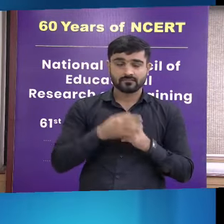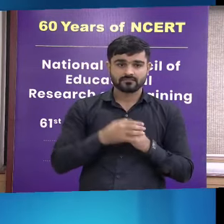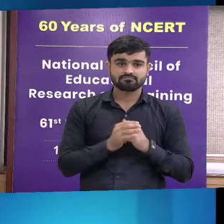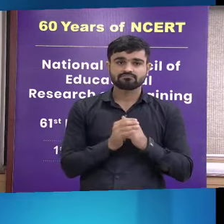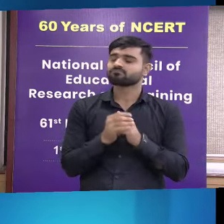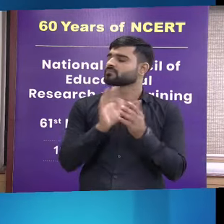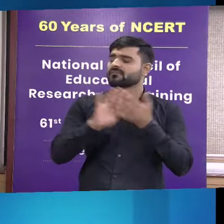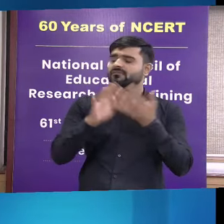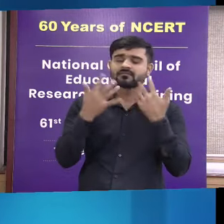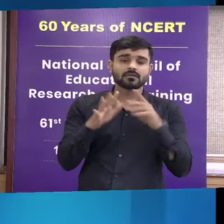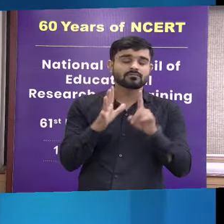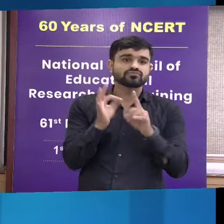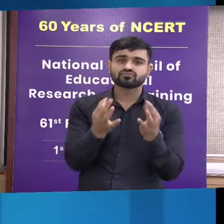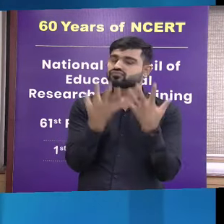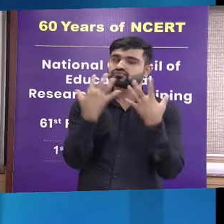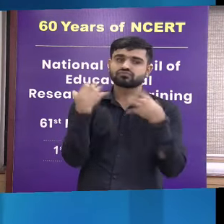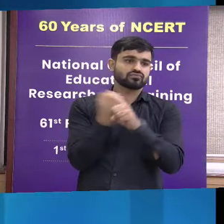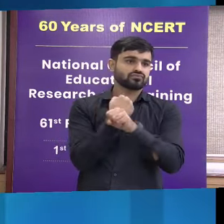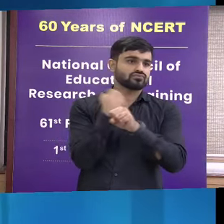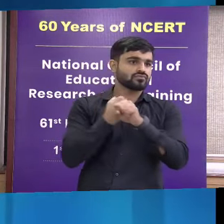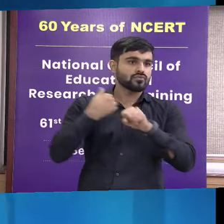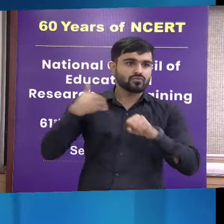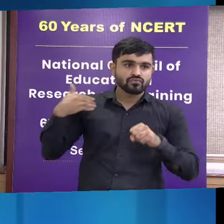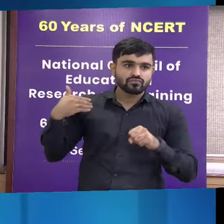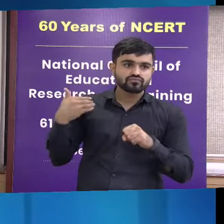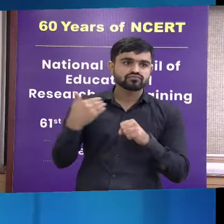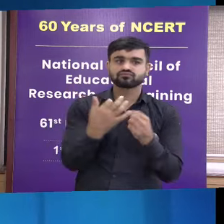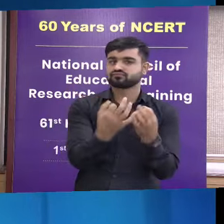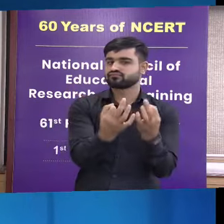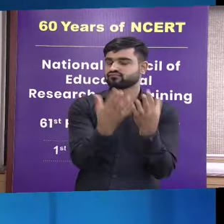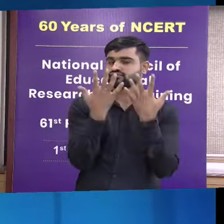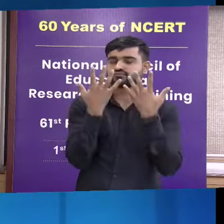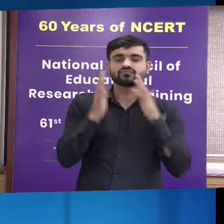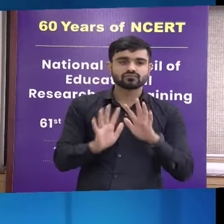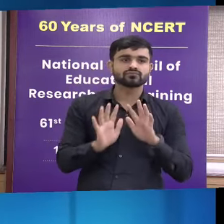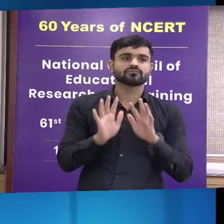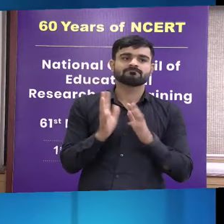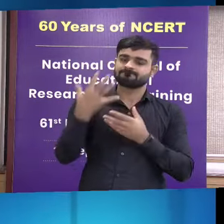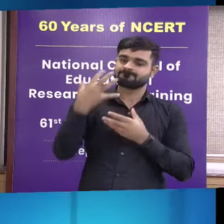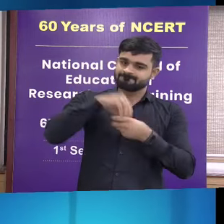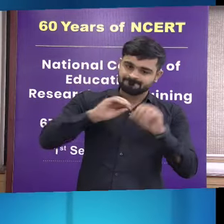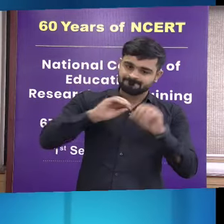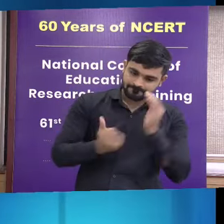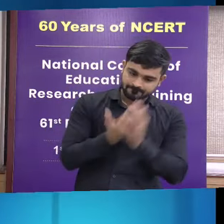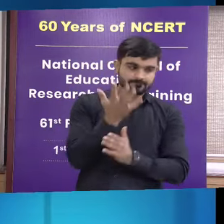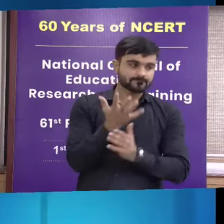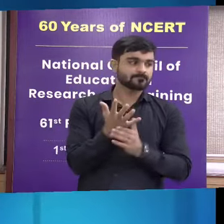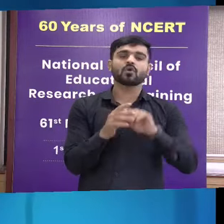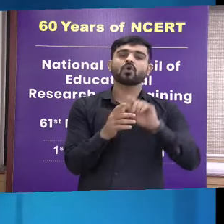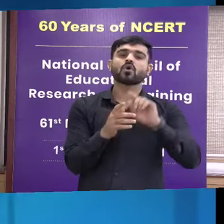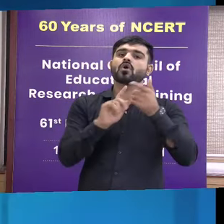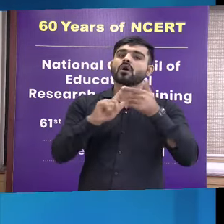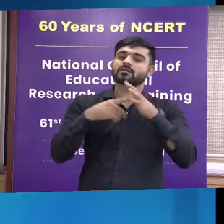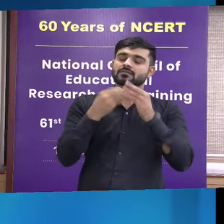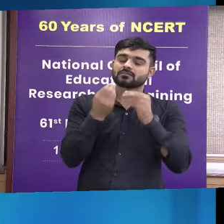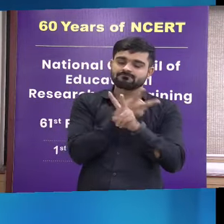and remarkable work not only in emulating the global trends and challenges in the